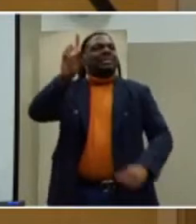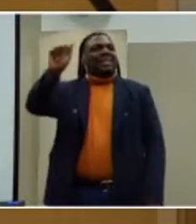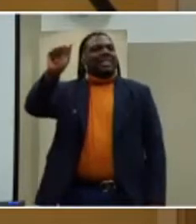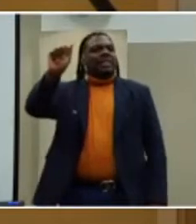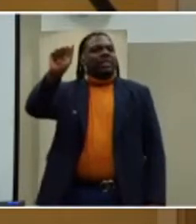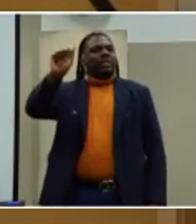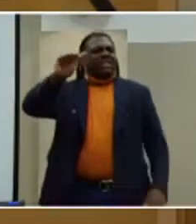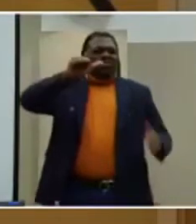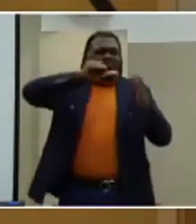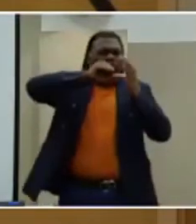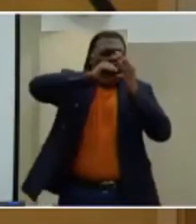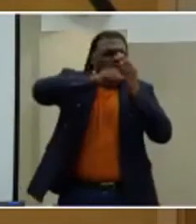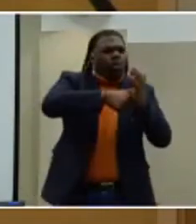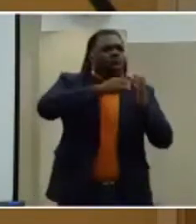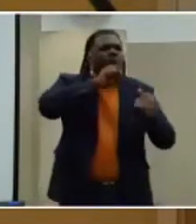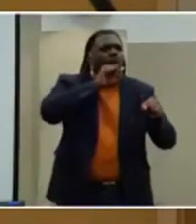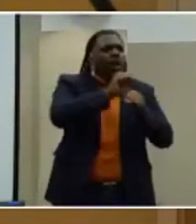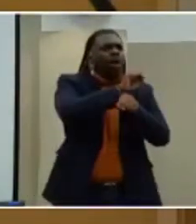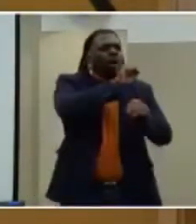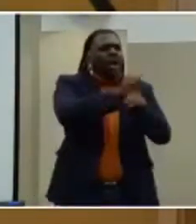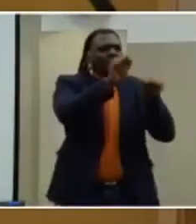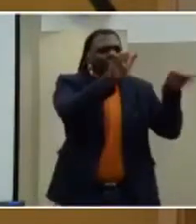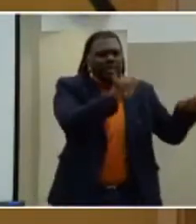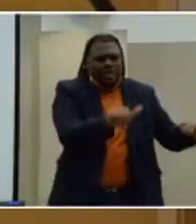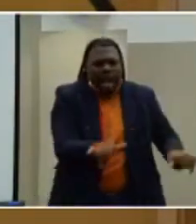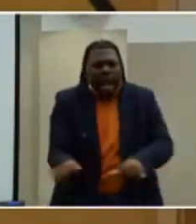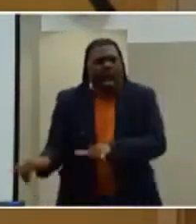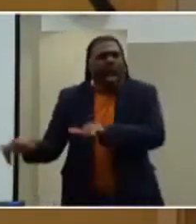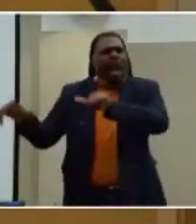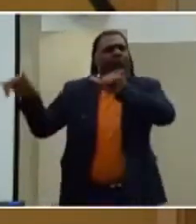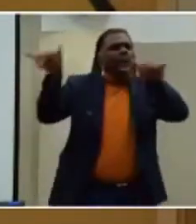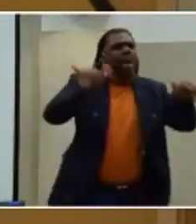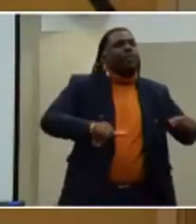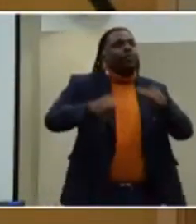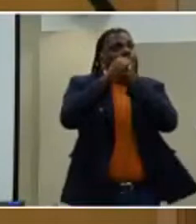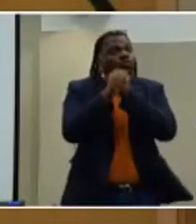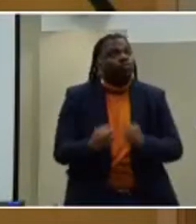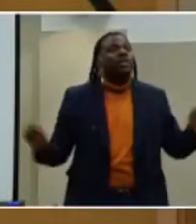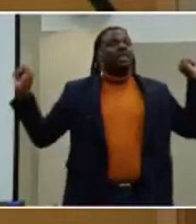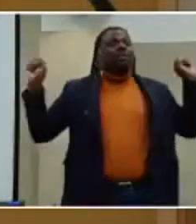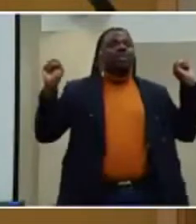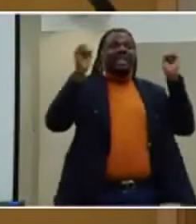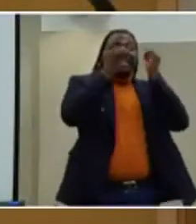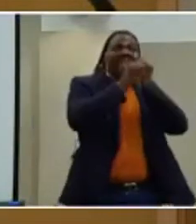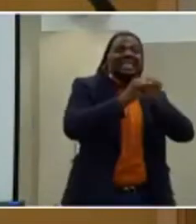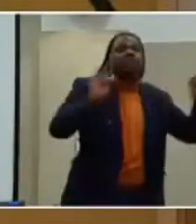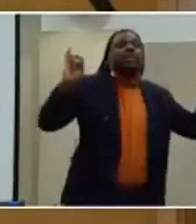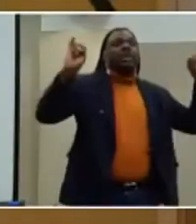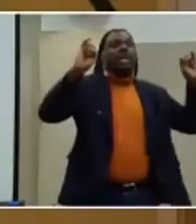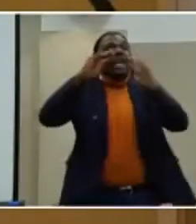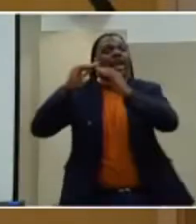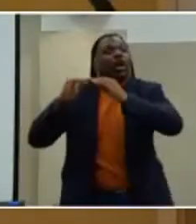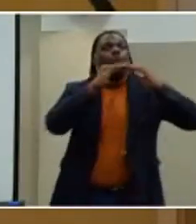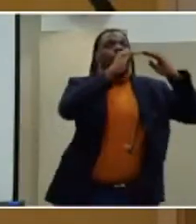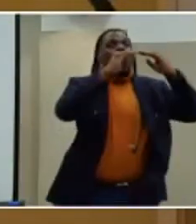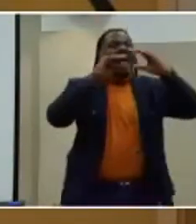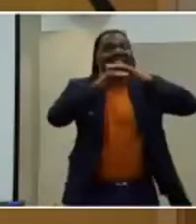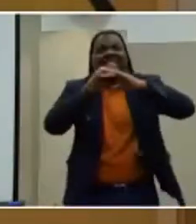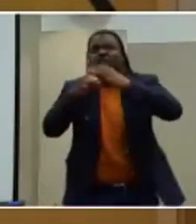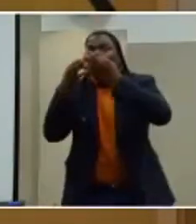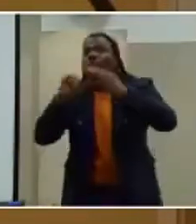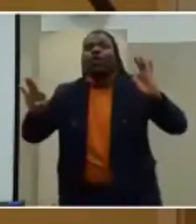and ensure the same basic freedoms, independence, equal access, freedom of choice,